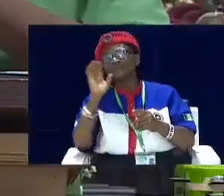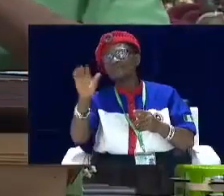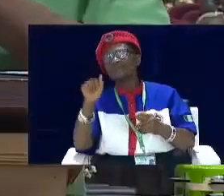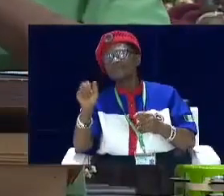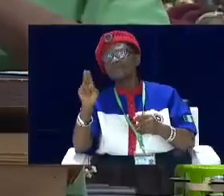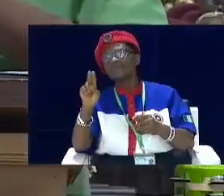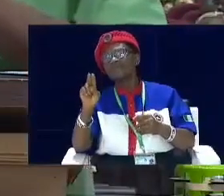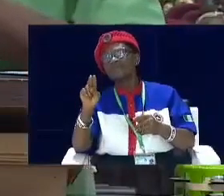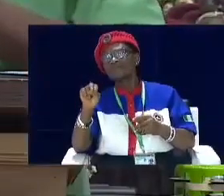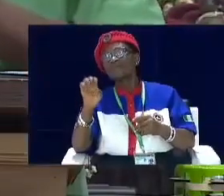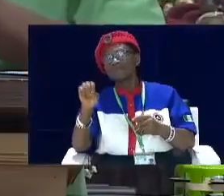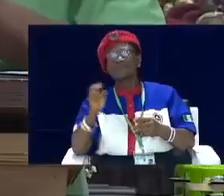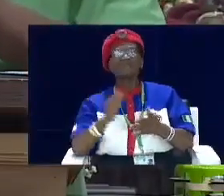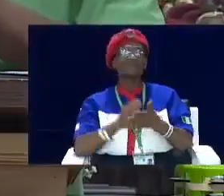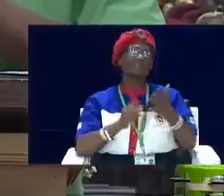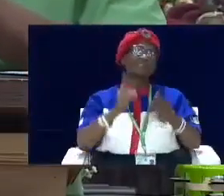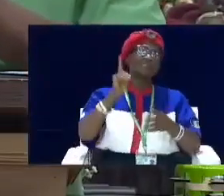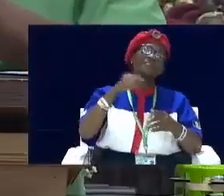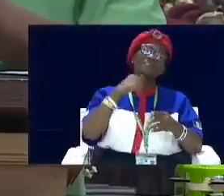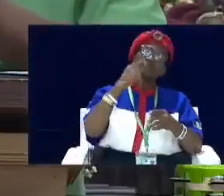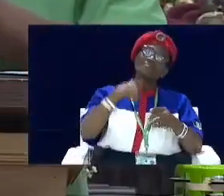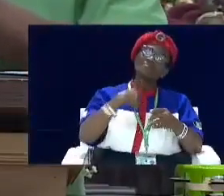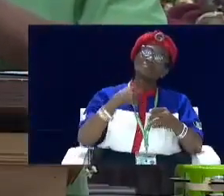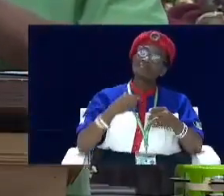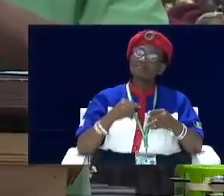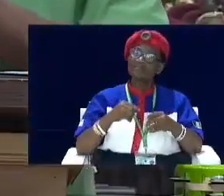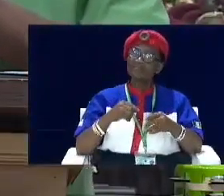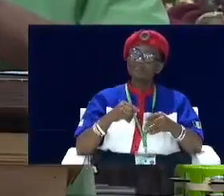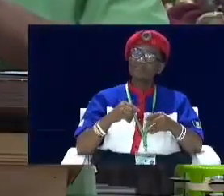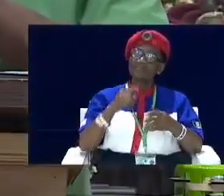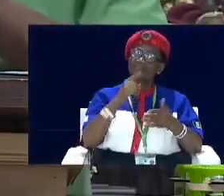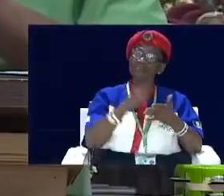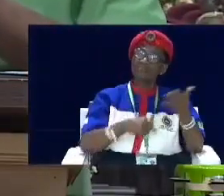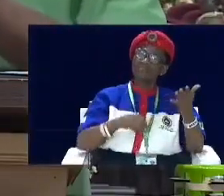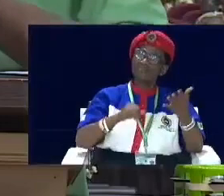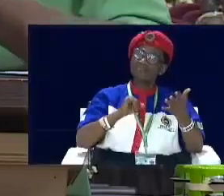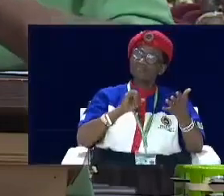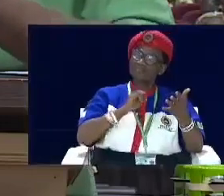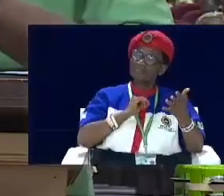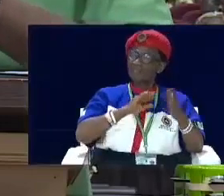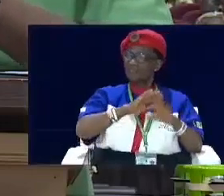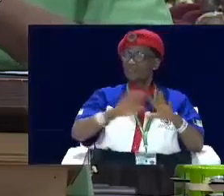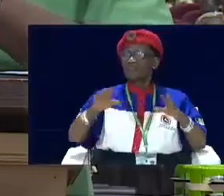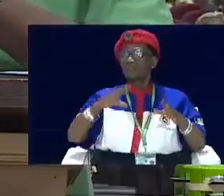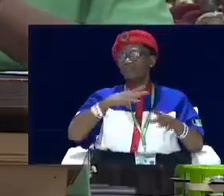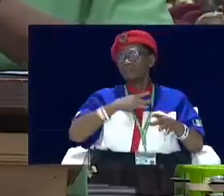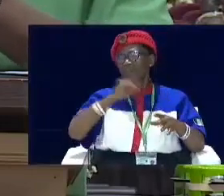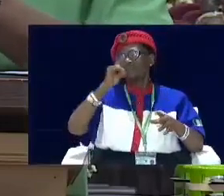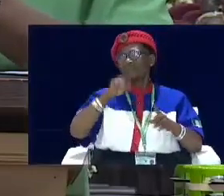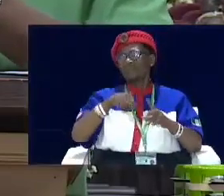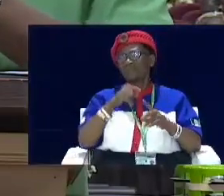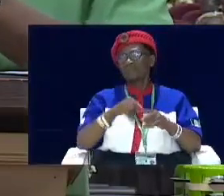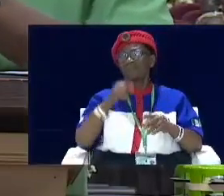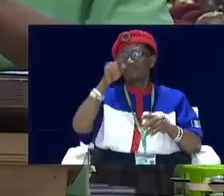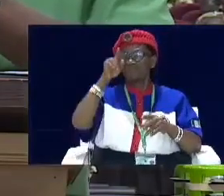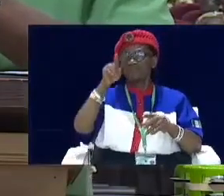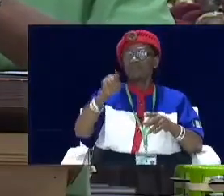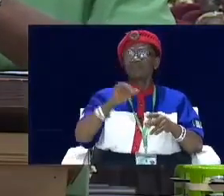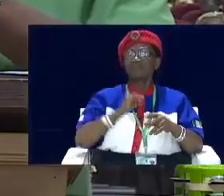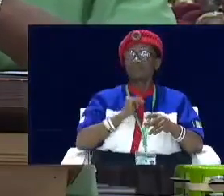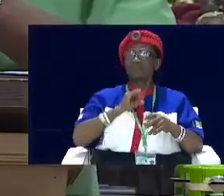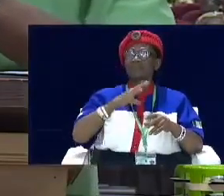Someone said to me, what I don't like about you, I like